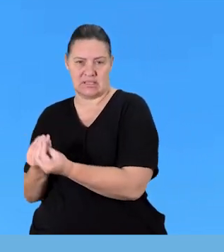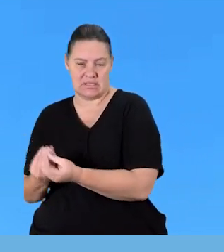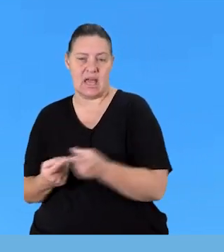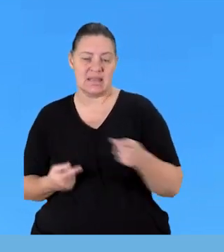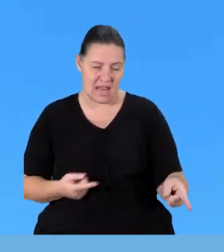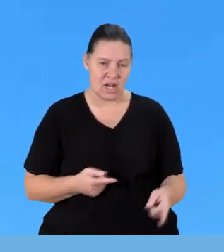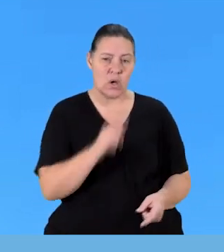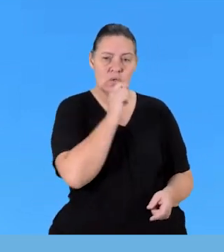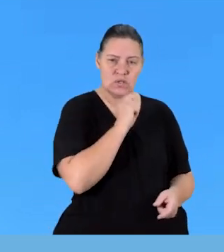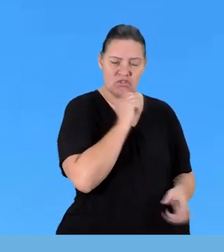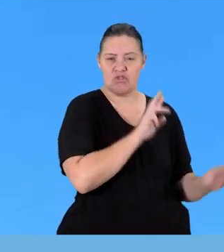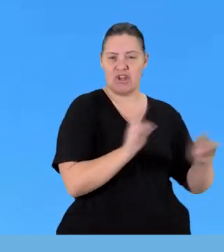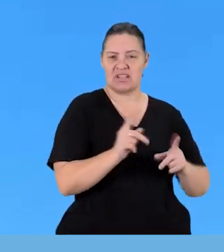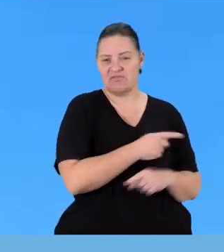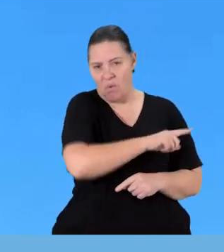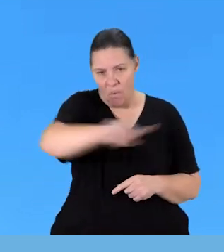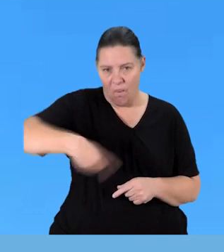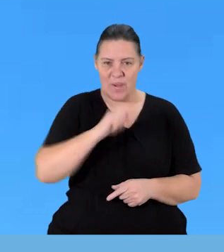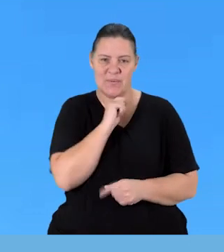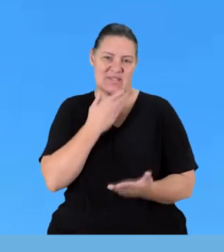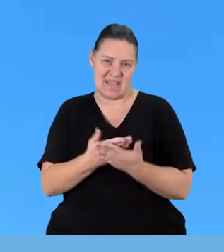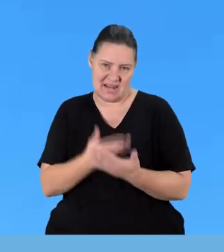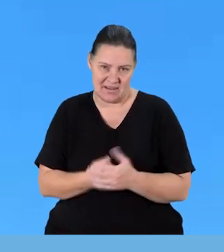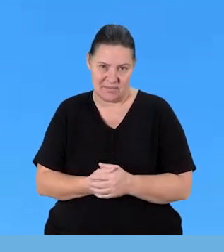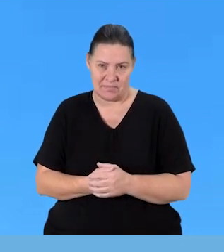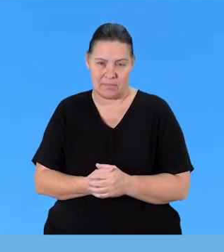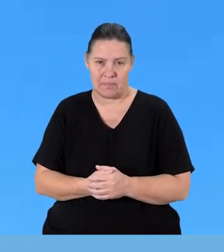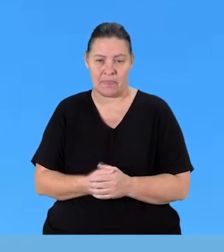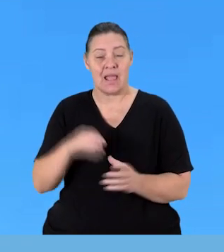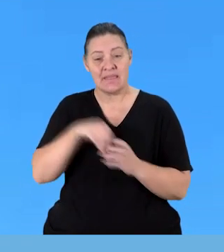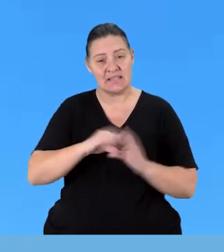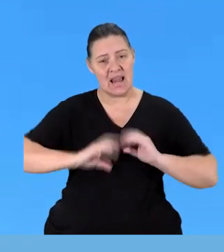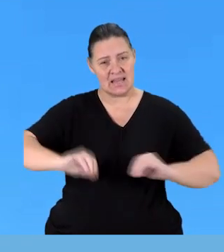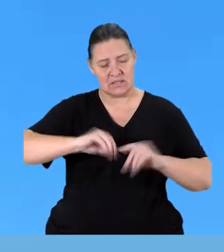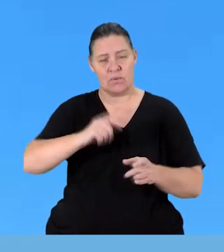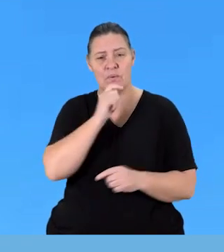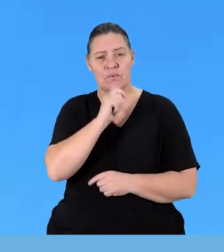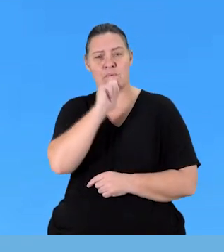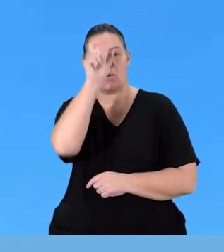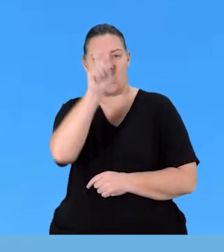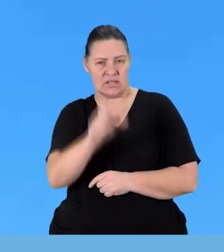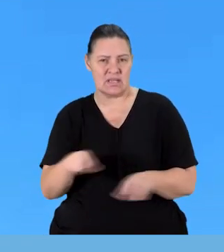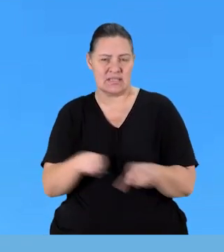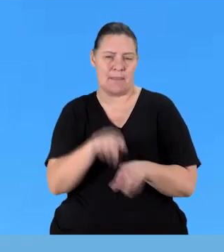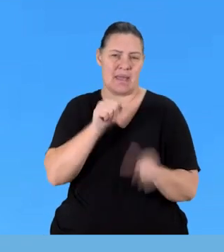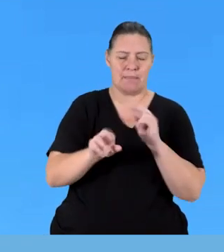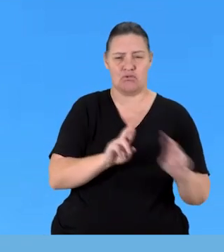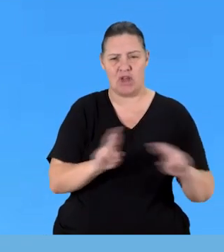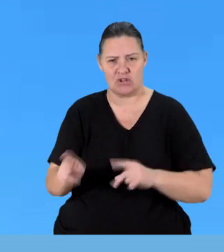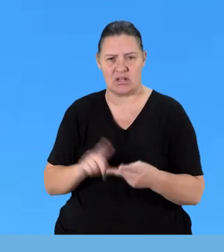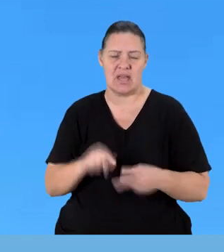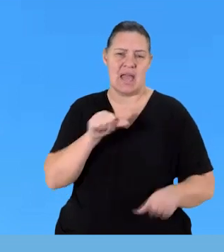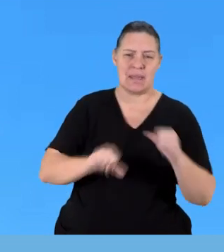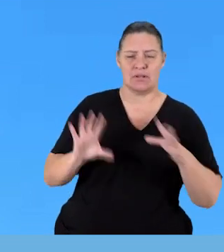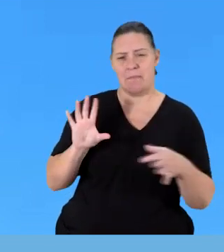that are useful to everyone around us. In this lesson, we used words such as chemical reaction,